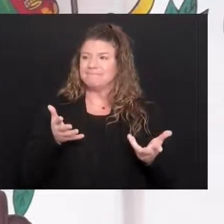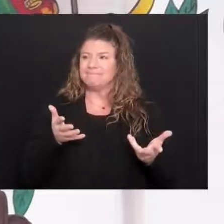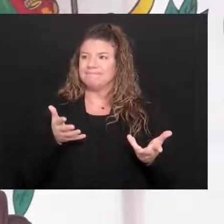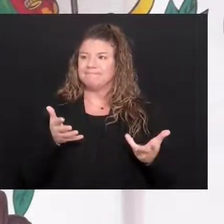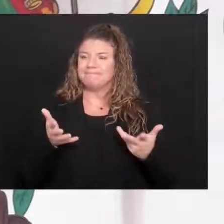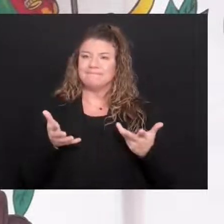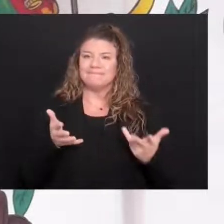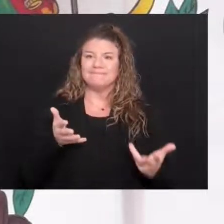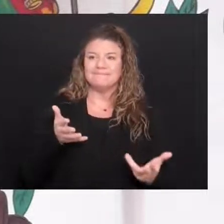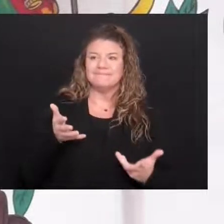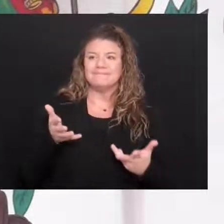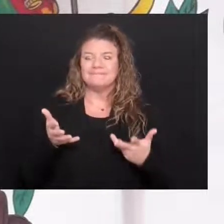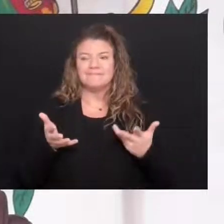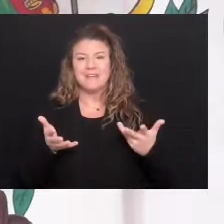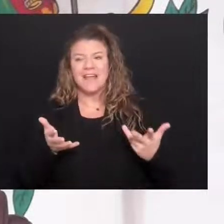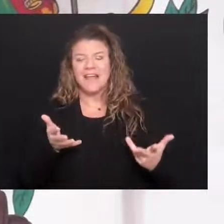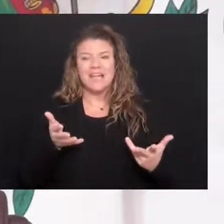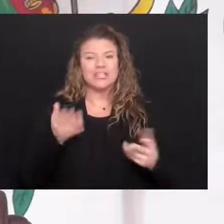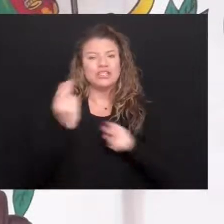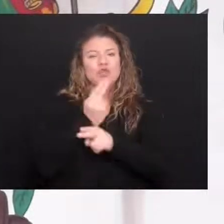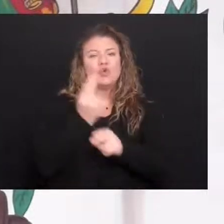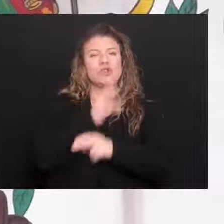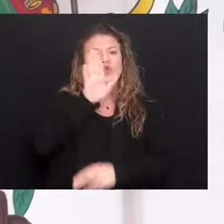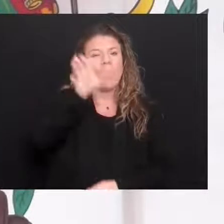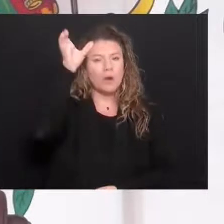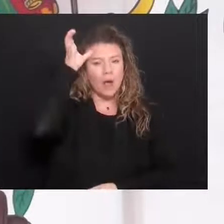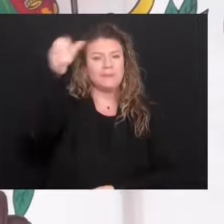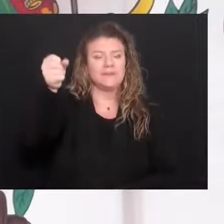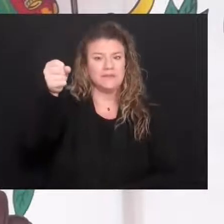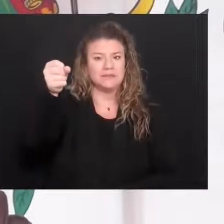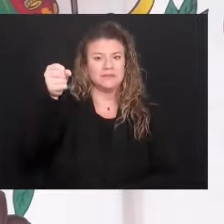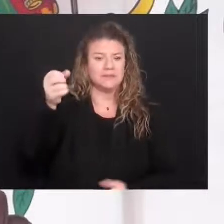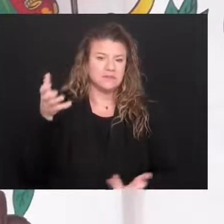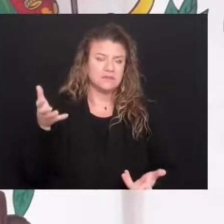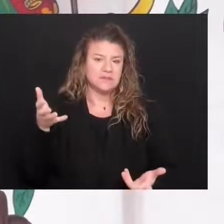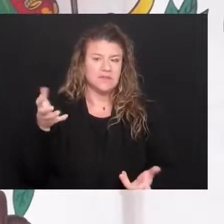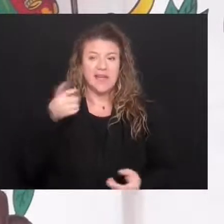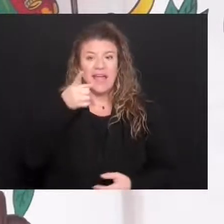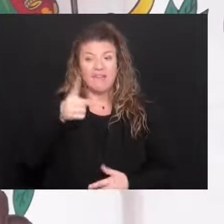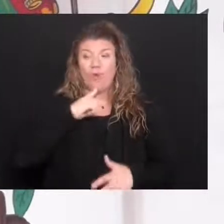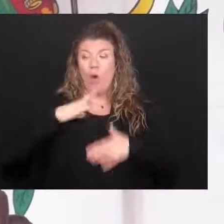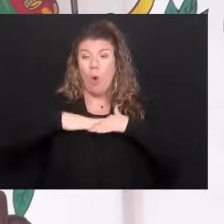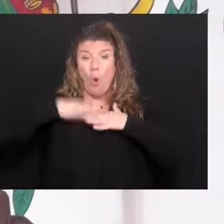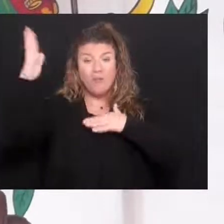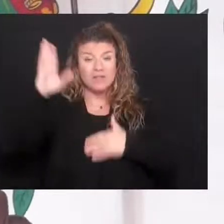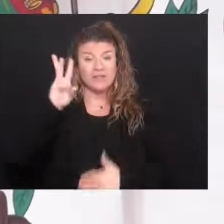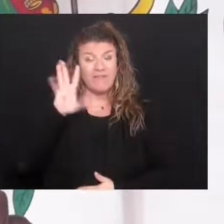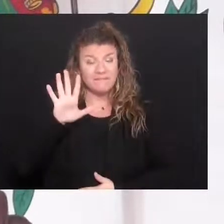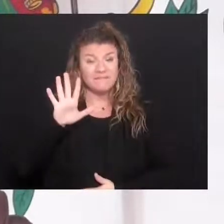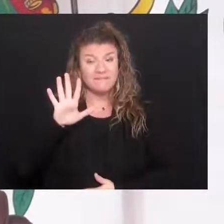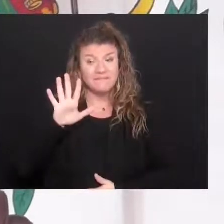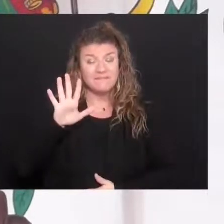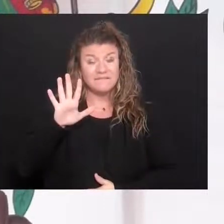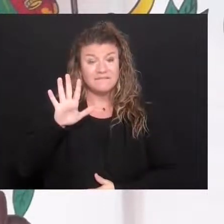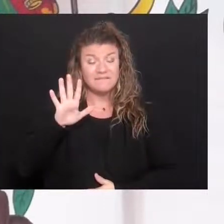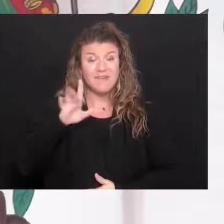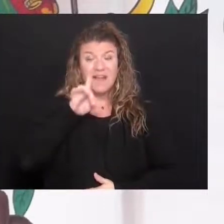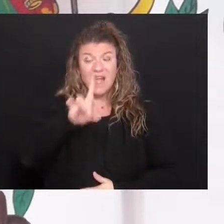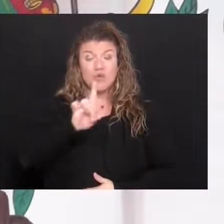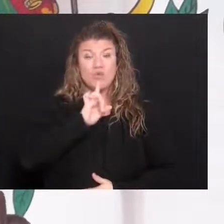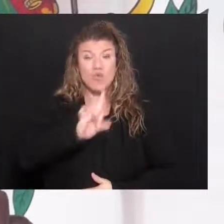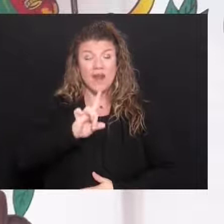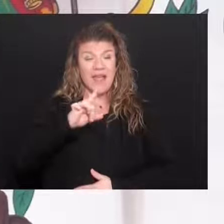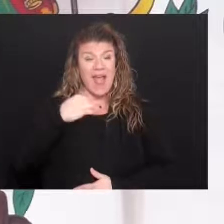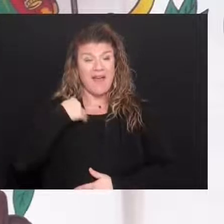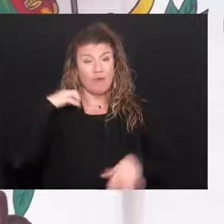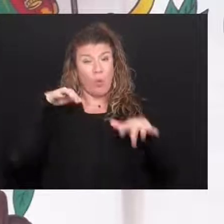just exactly what I'm saying. It's just common sense. That's all there is to it. If you're over 65 and you're in a really